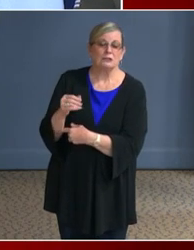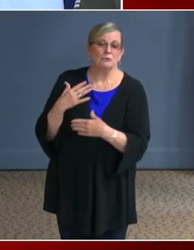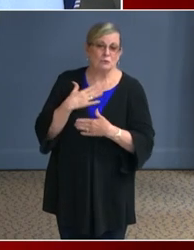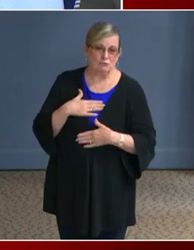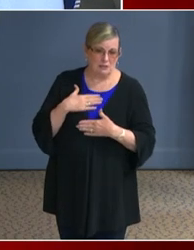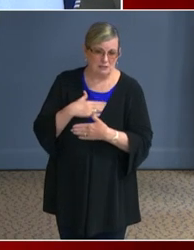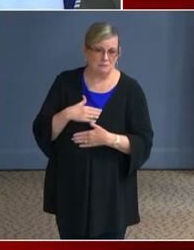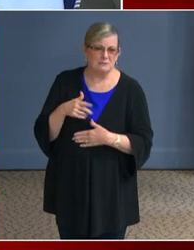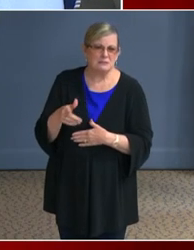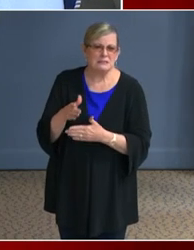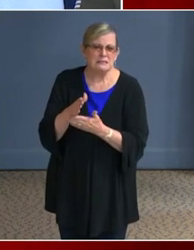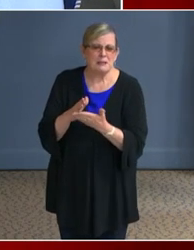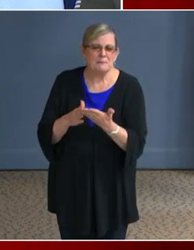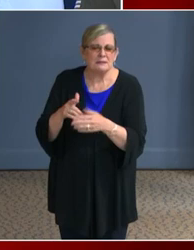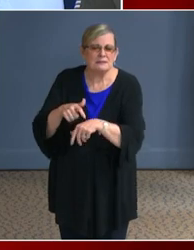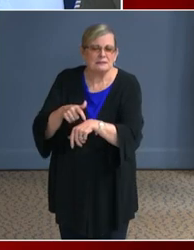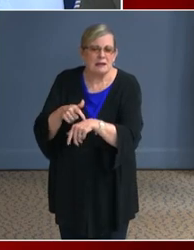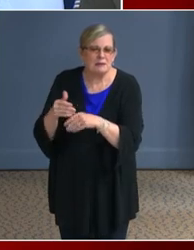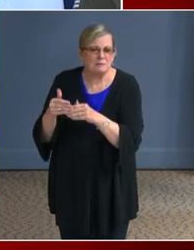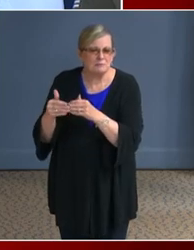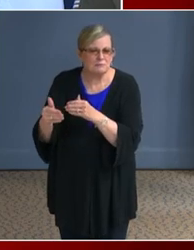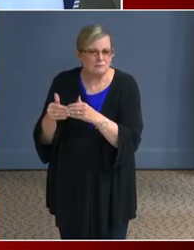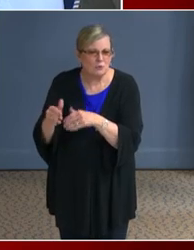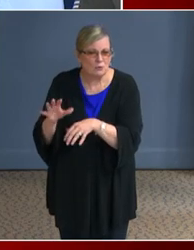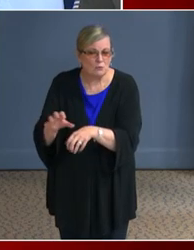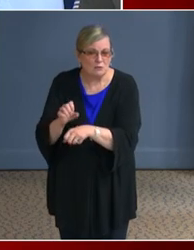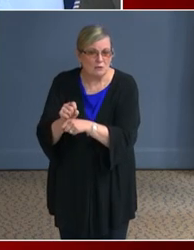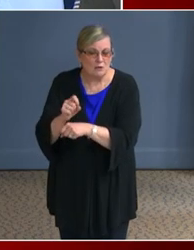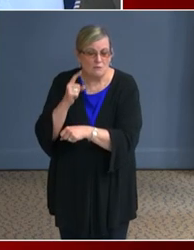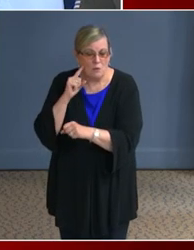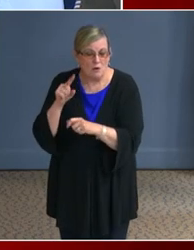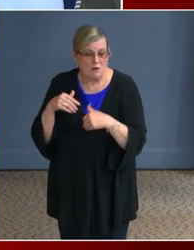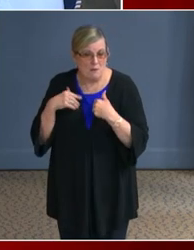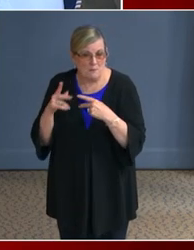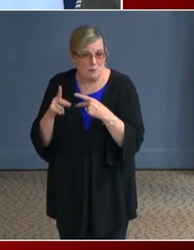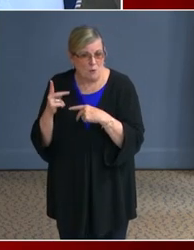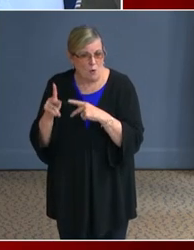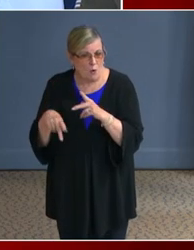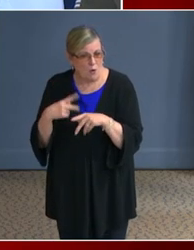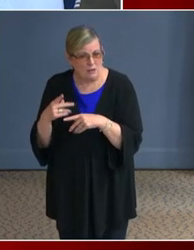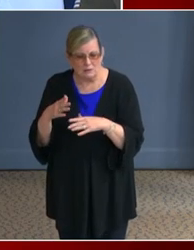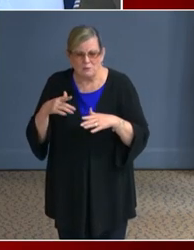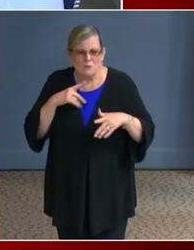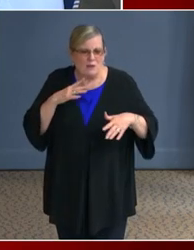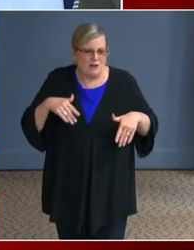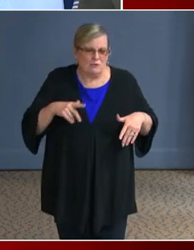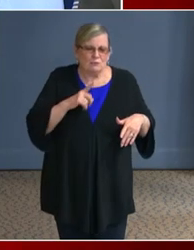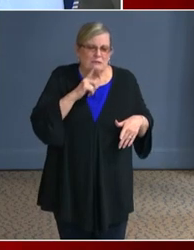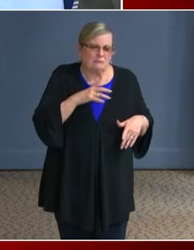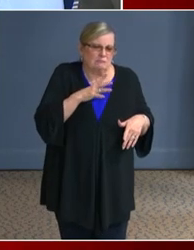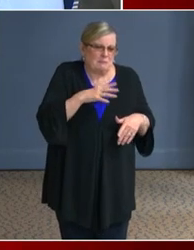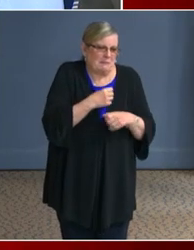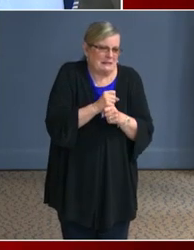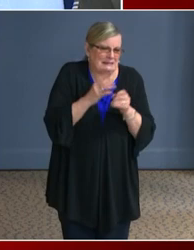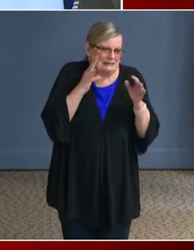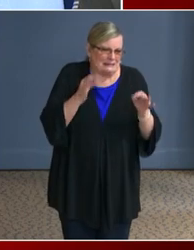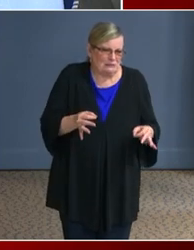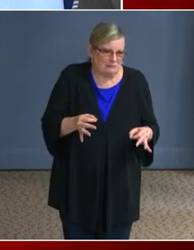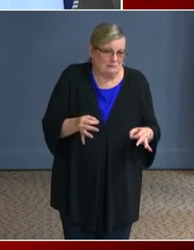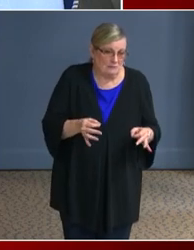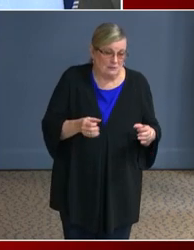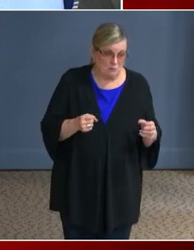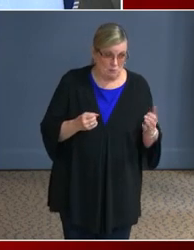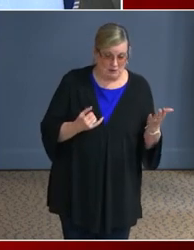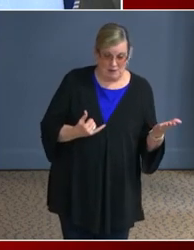reserved for young people, but we haven't made that policy. So at this point,